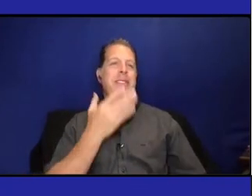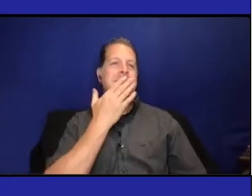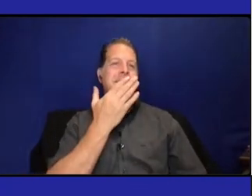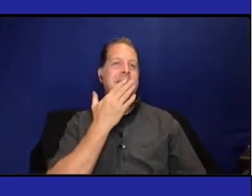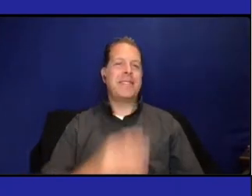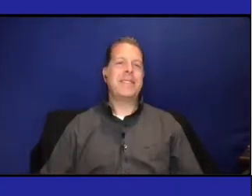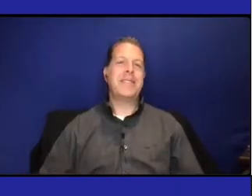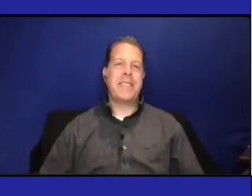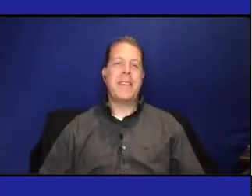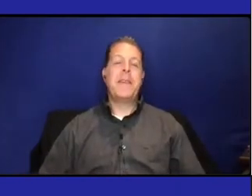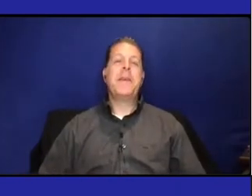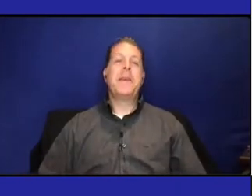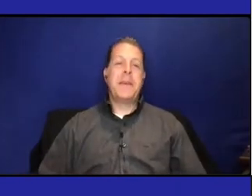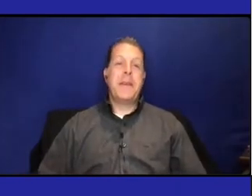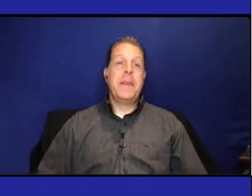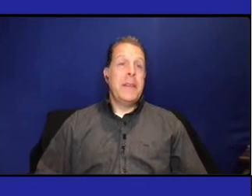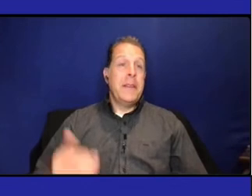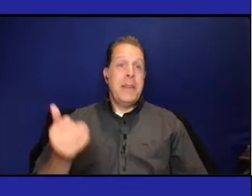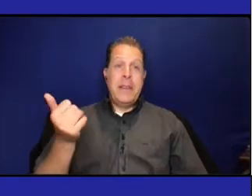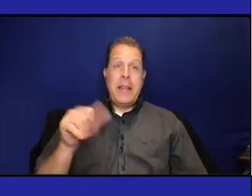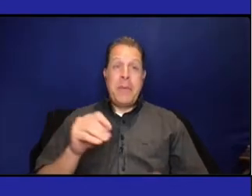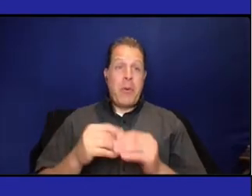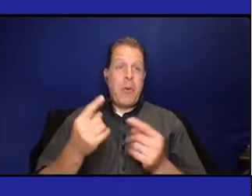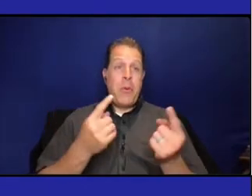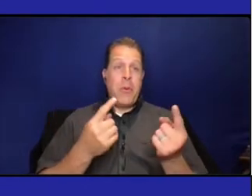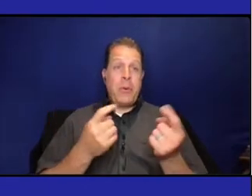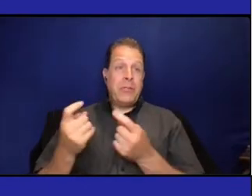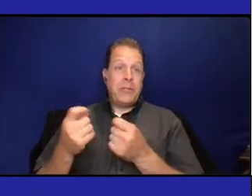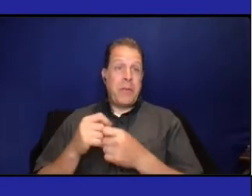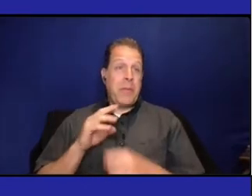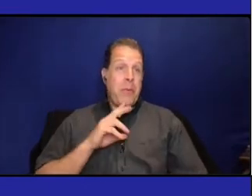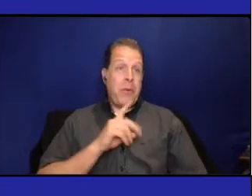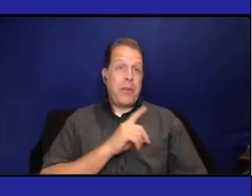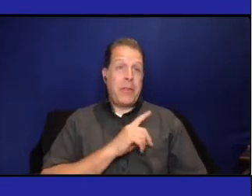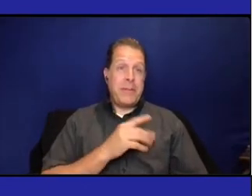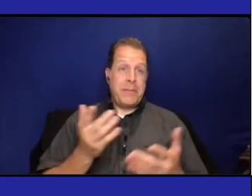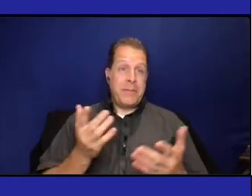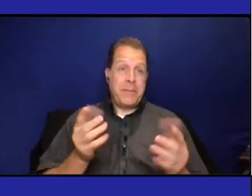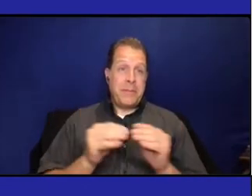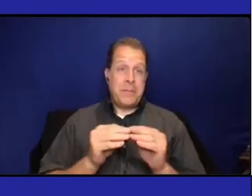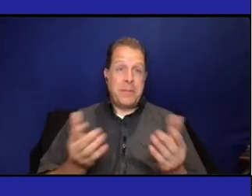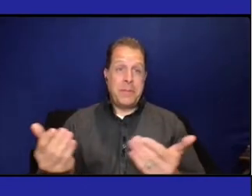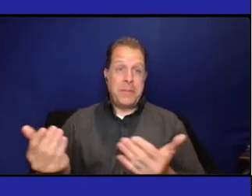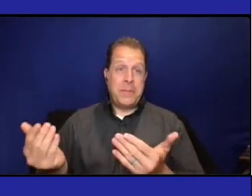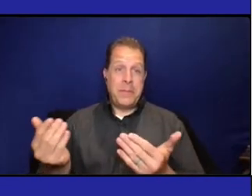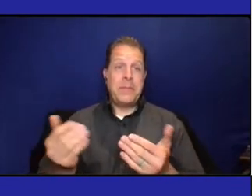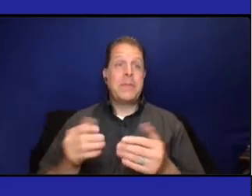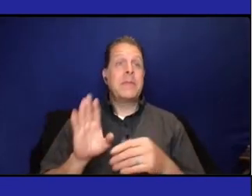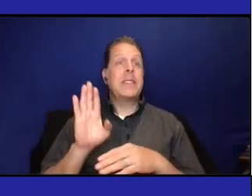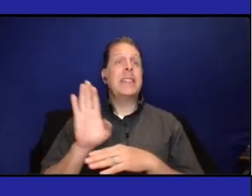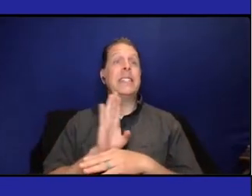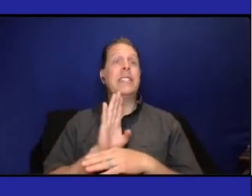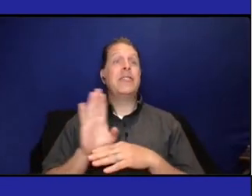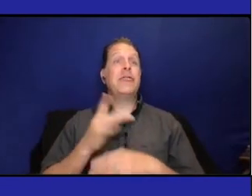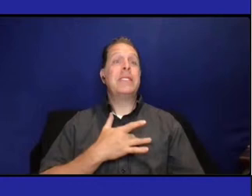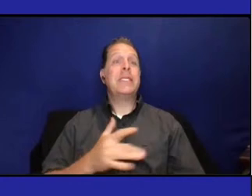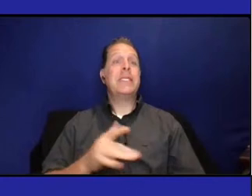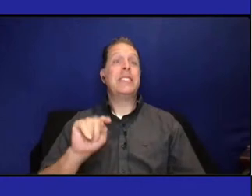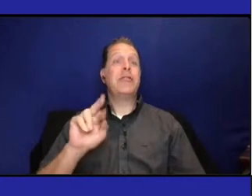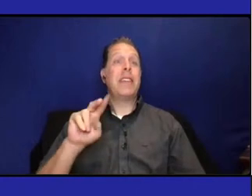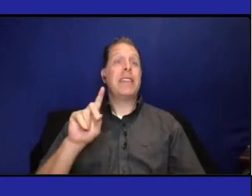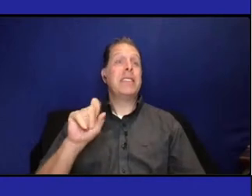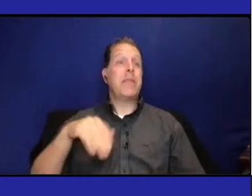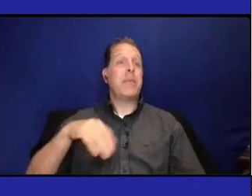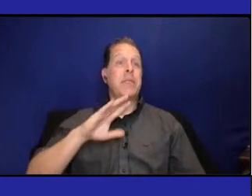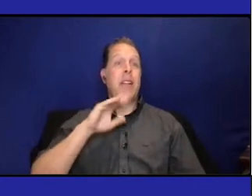Any other questions or questions for board members? Any industry trends that may not have been discussed already?